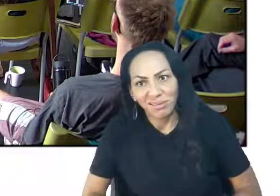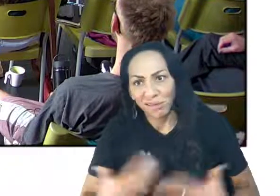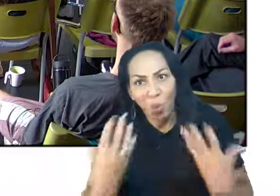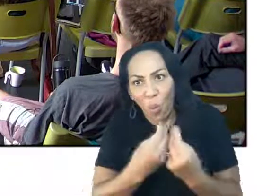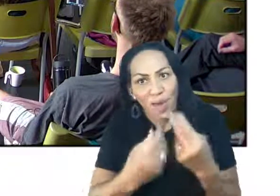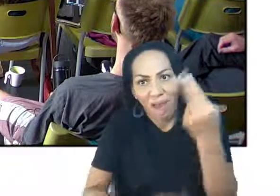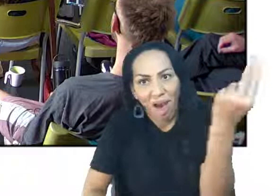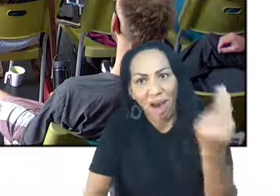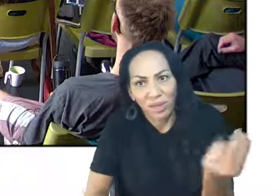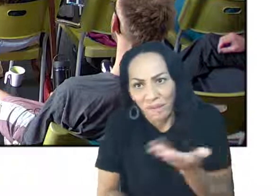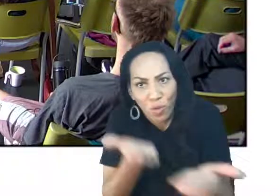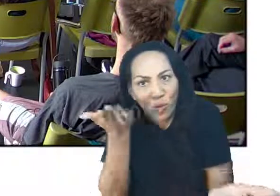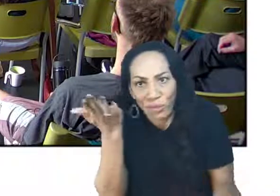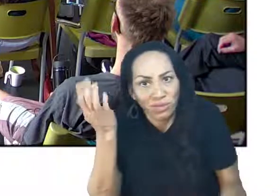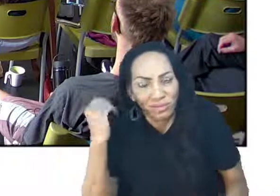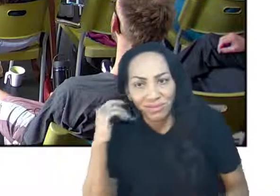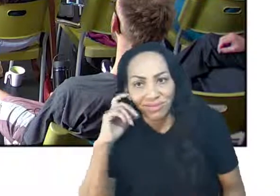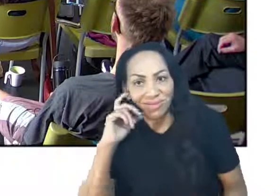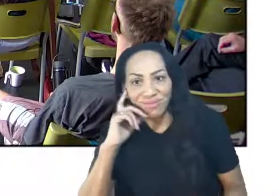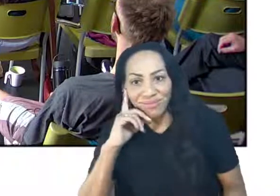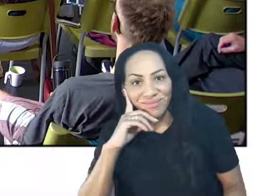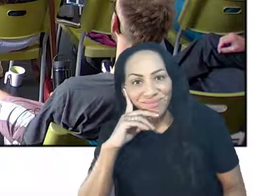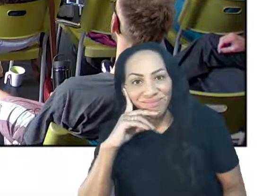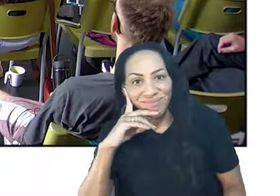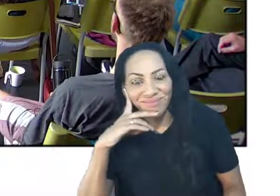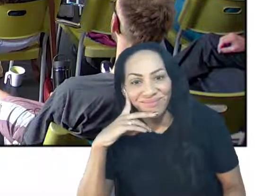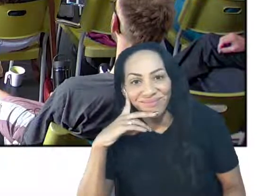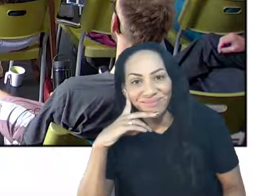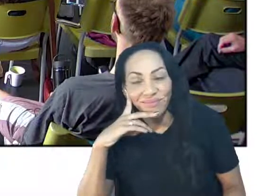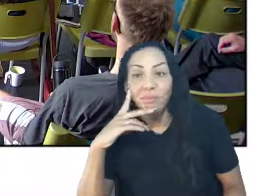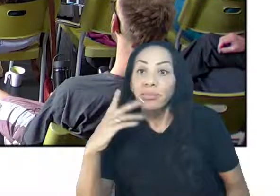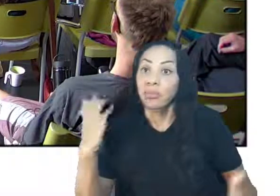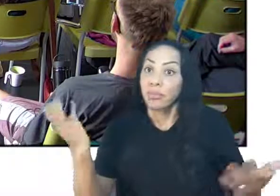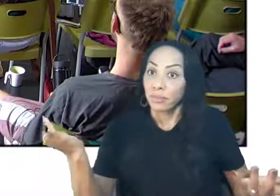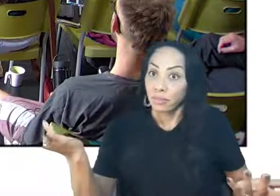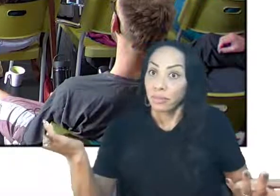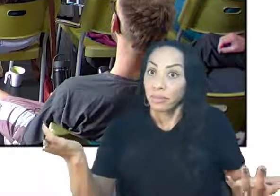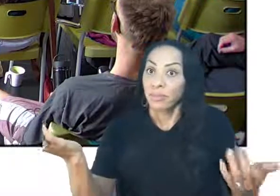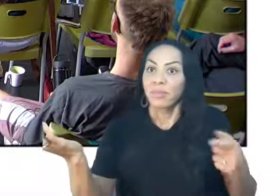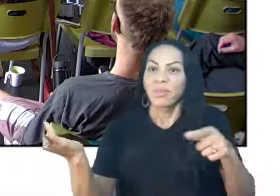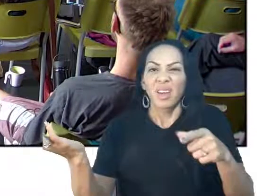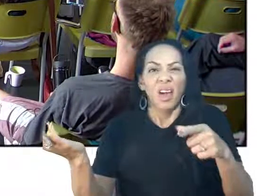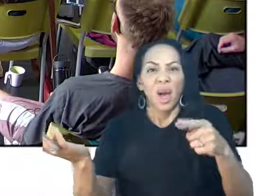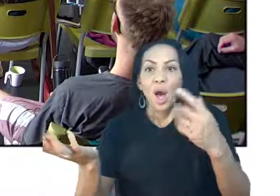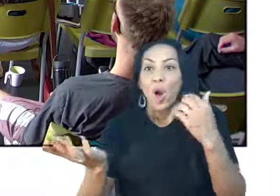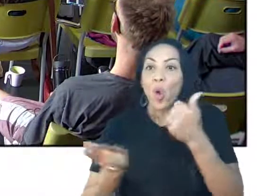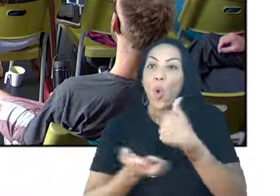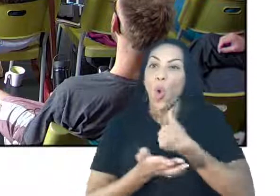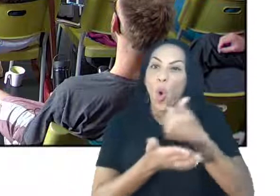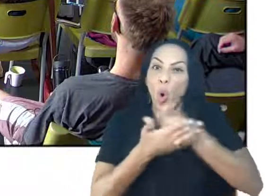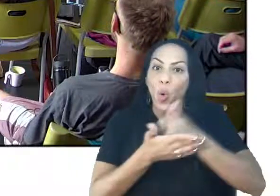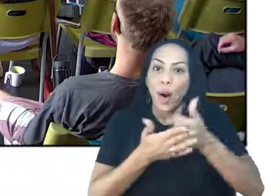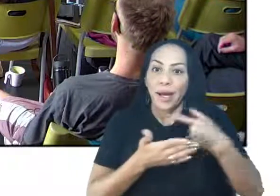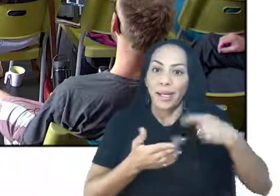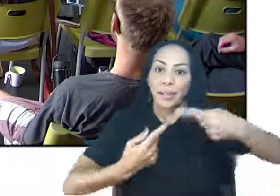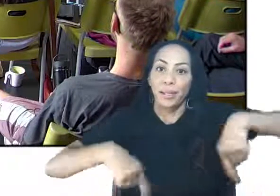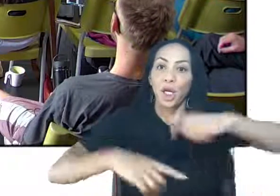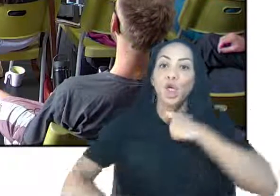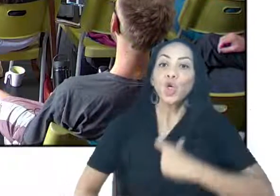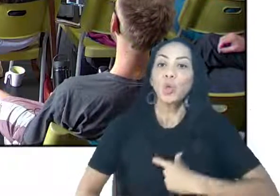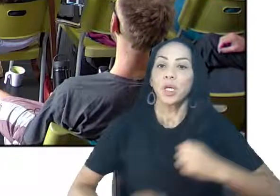And all that we miss when we prioritise the vertical. So I have become fascinated with